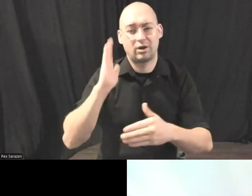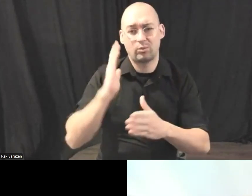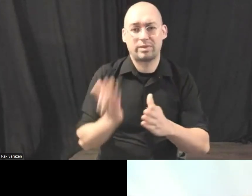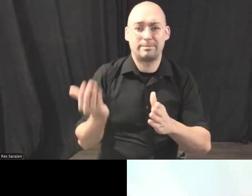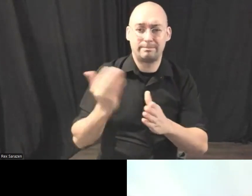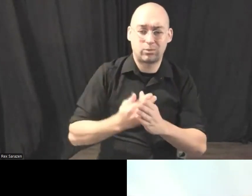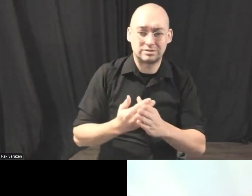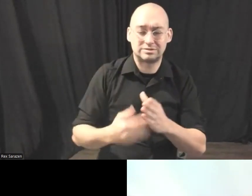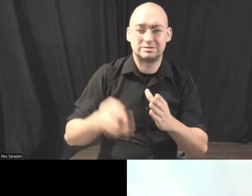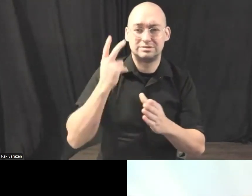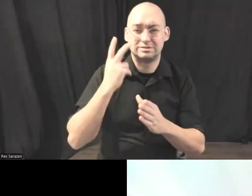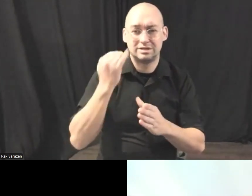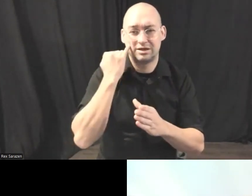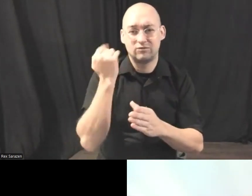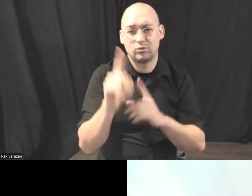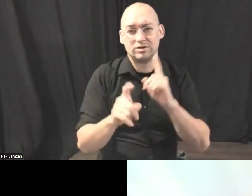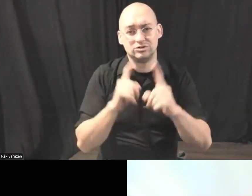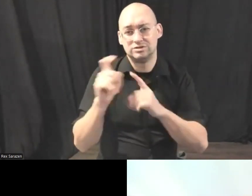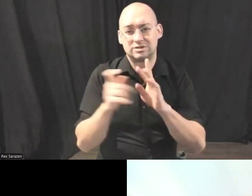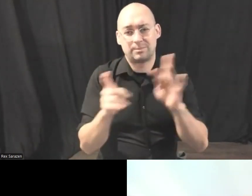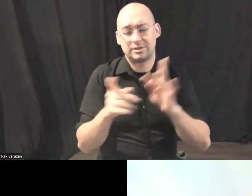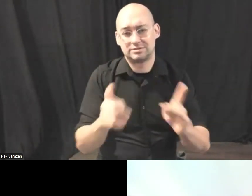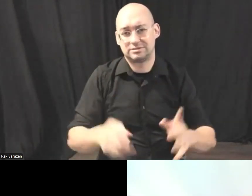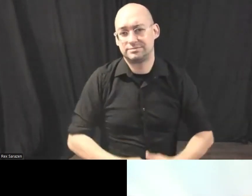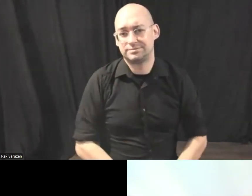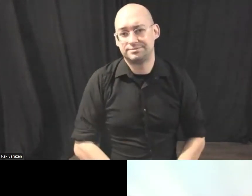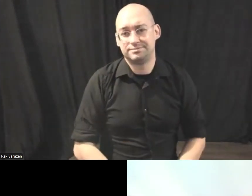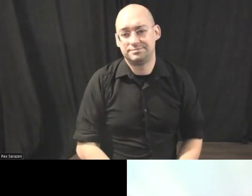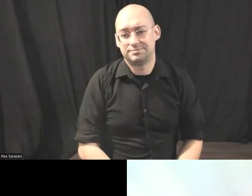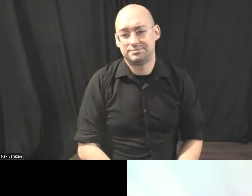see if there are any other questions and comments.